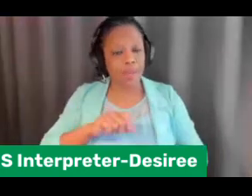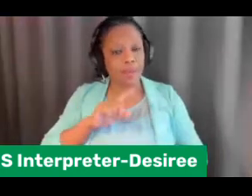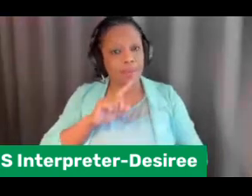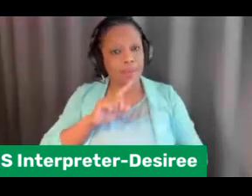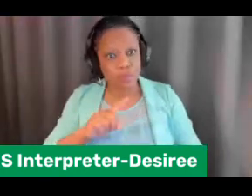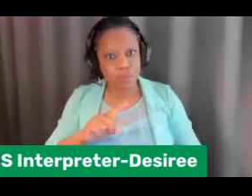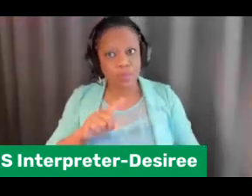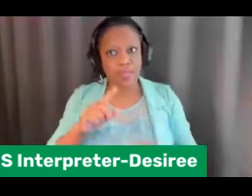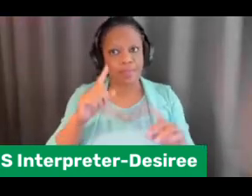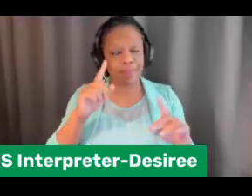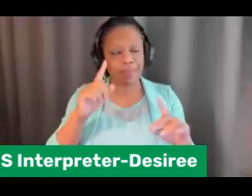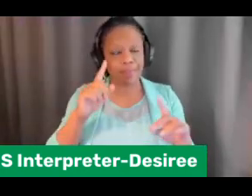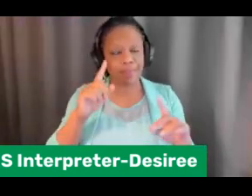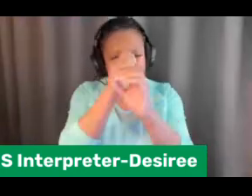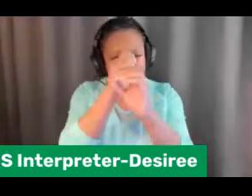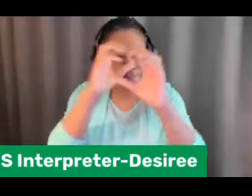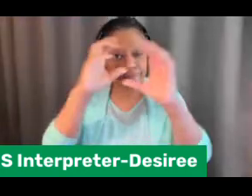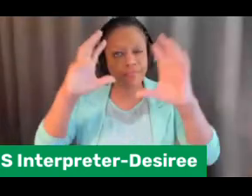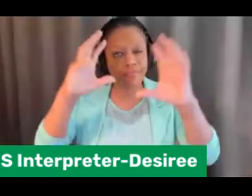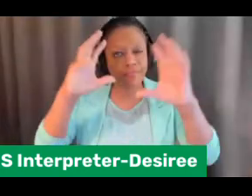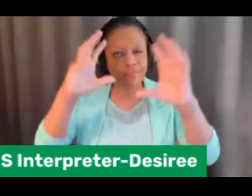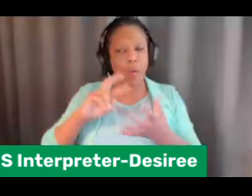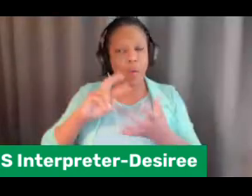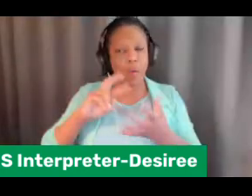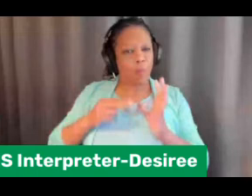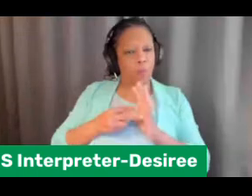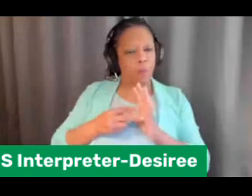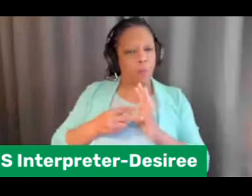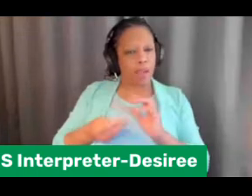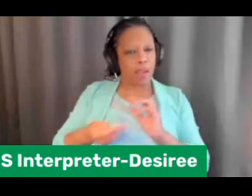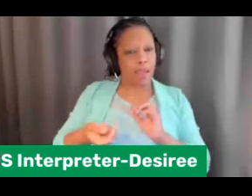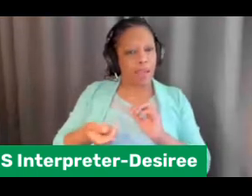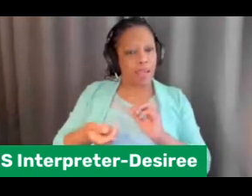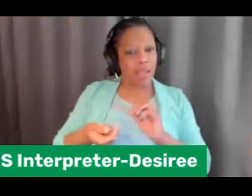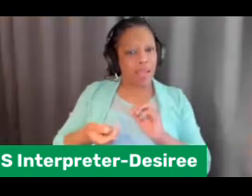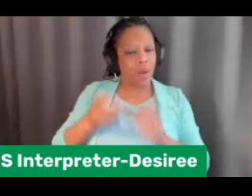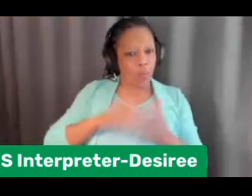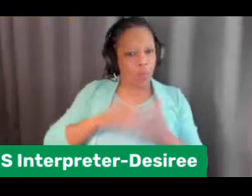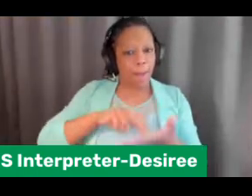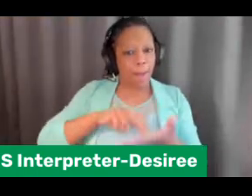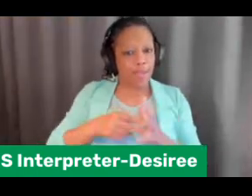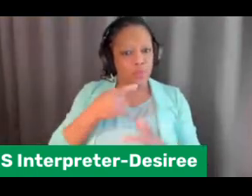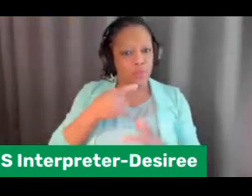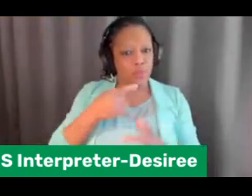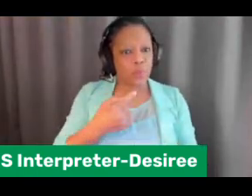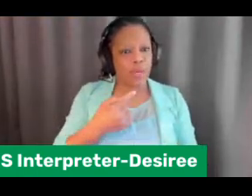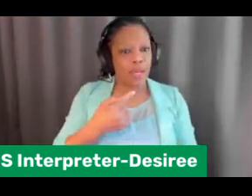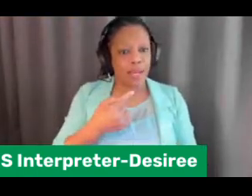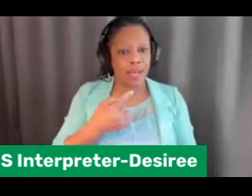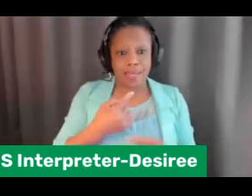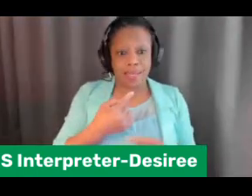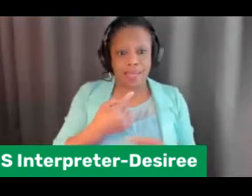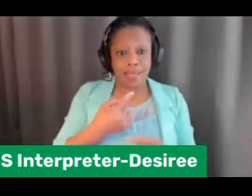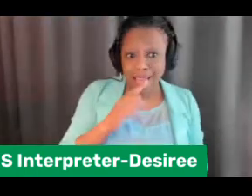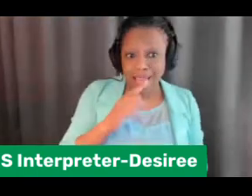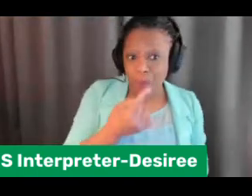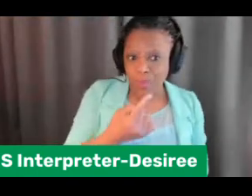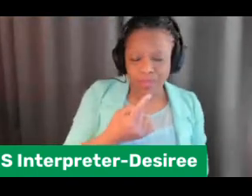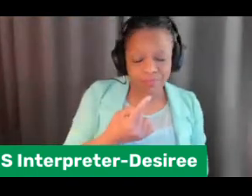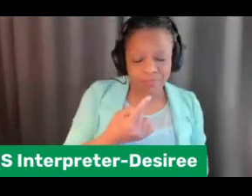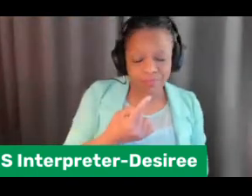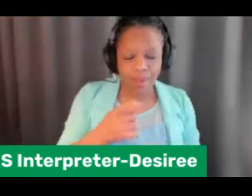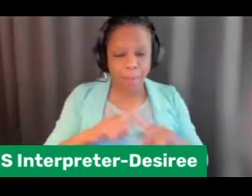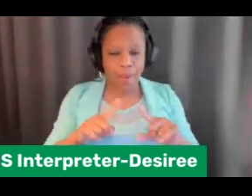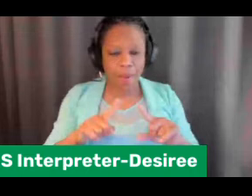means to not only say, but practice. I love you. I got your back. We're in this